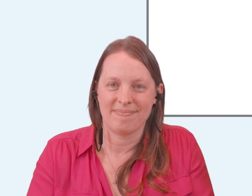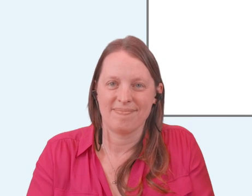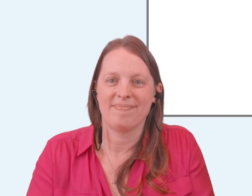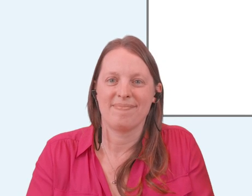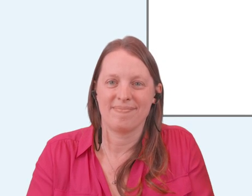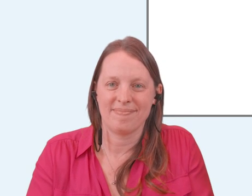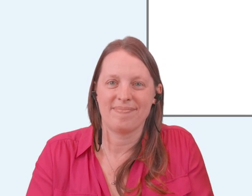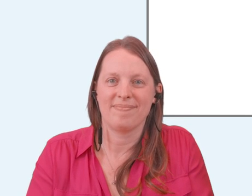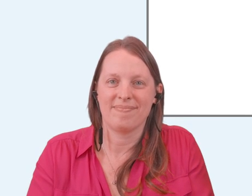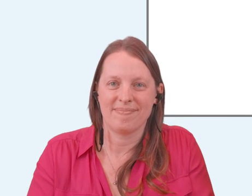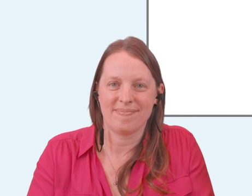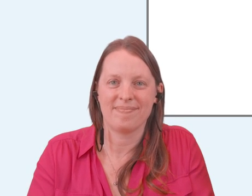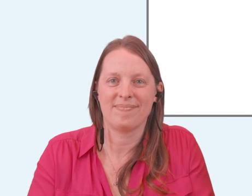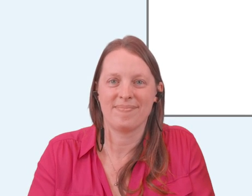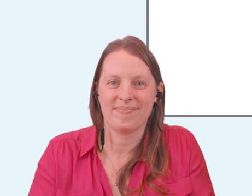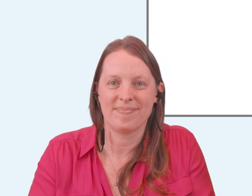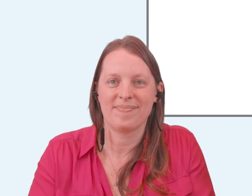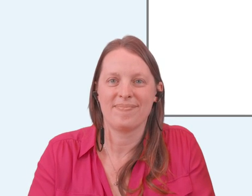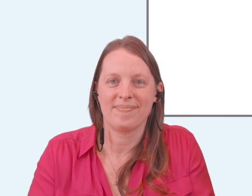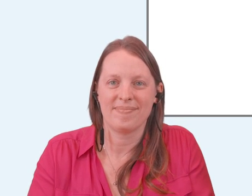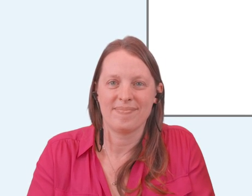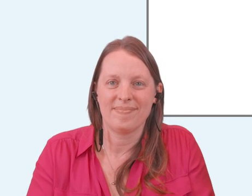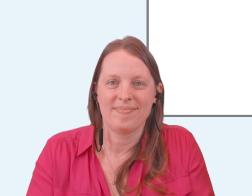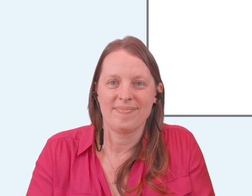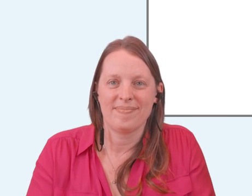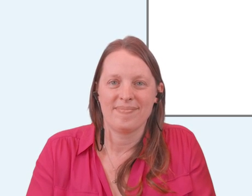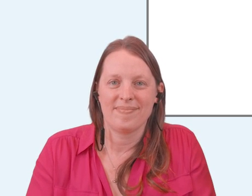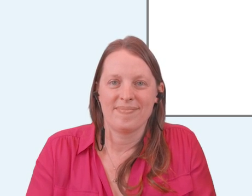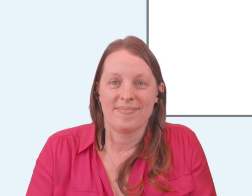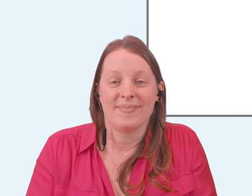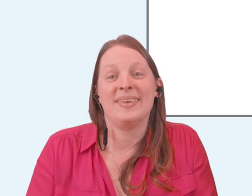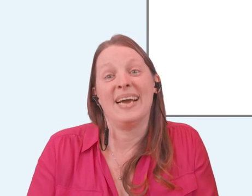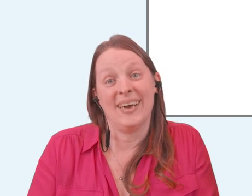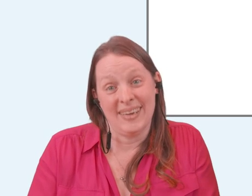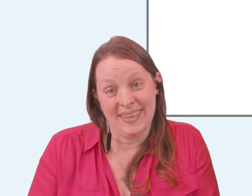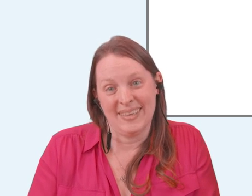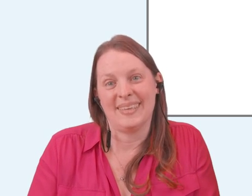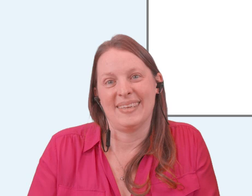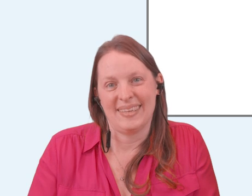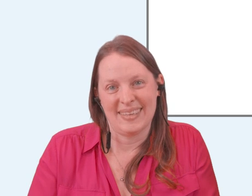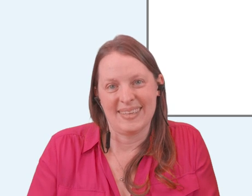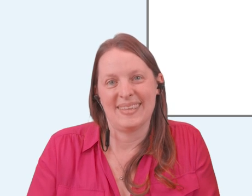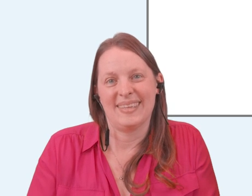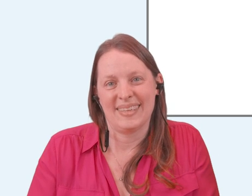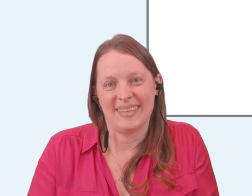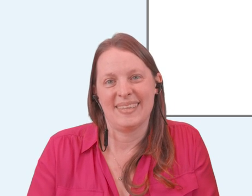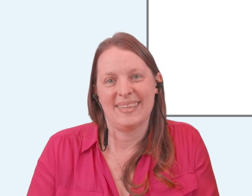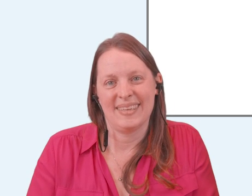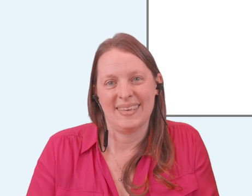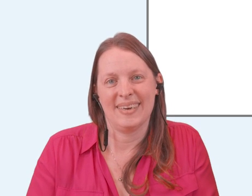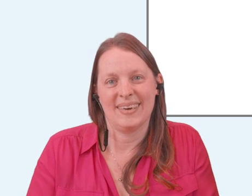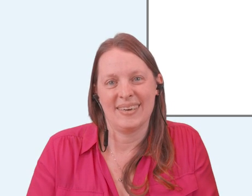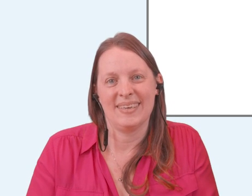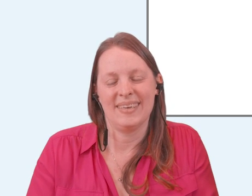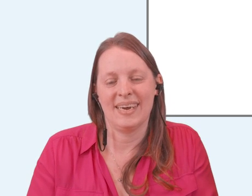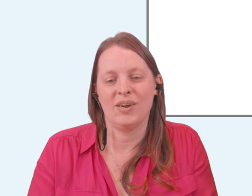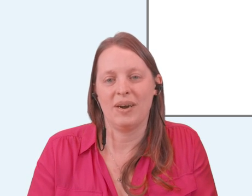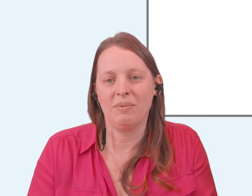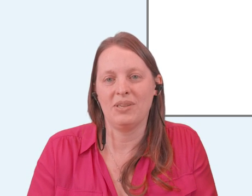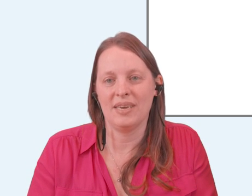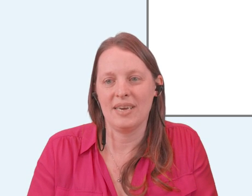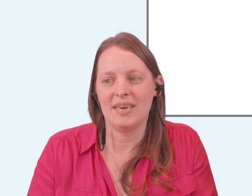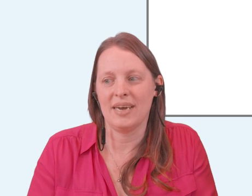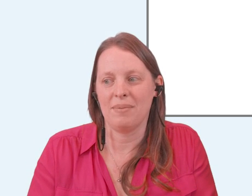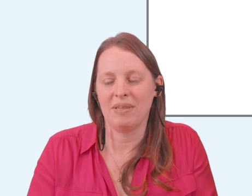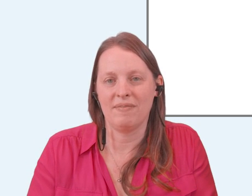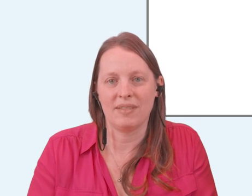is amazing because the patient, you have vomit, nausea, and vomit Yeah. a lot in this case. Yeah. Yeah. No, I